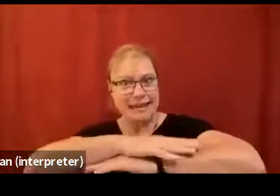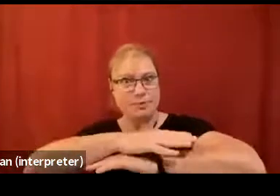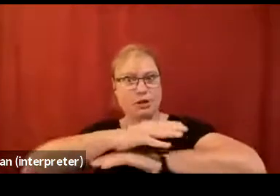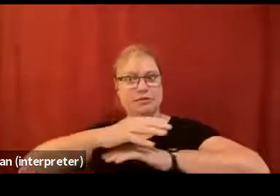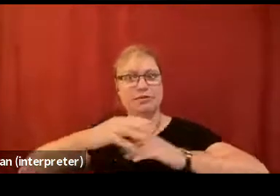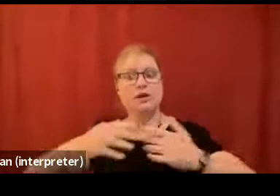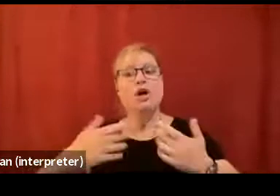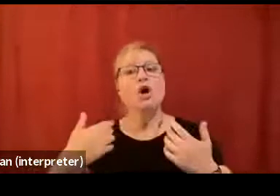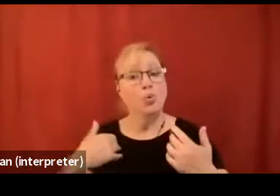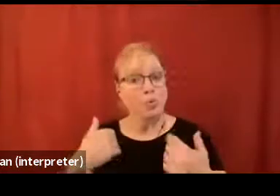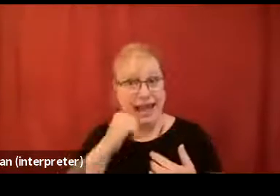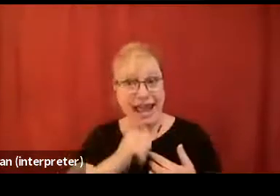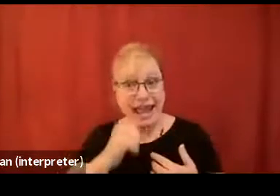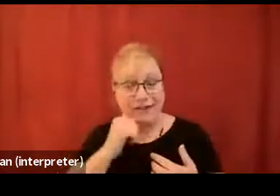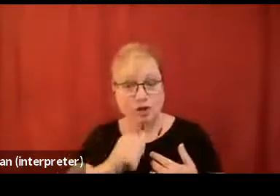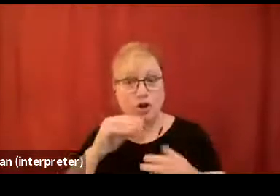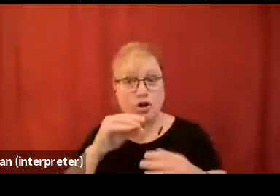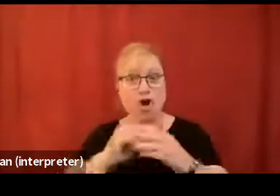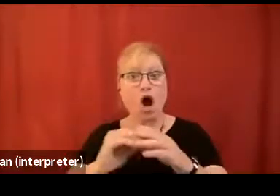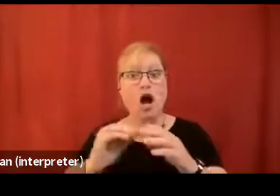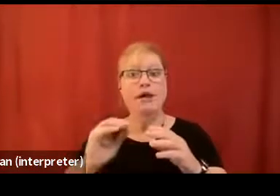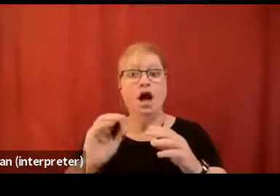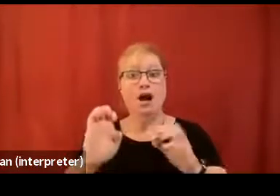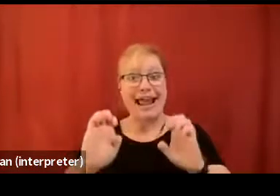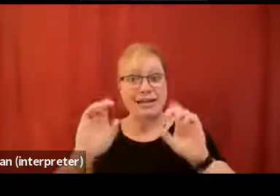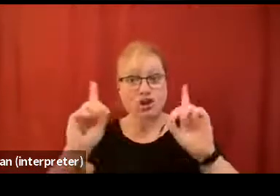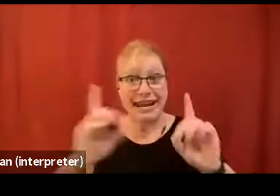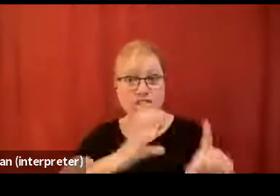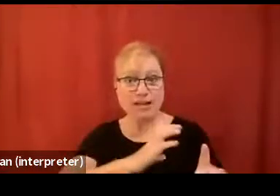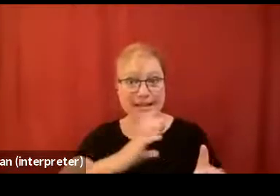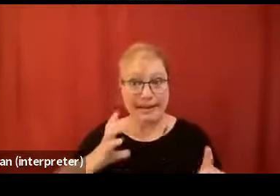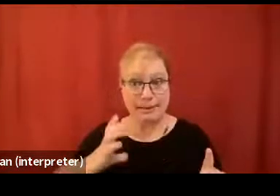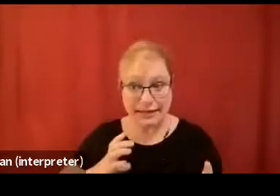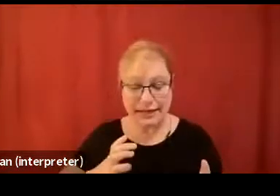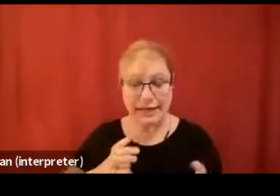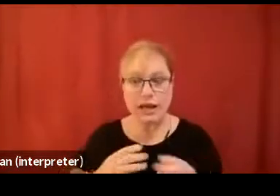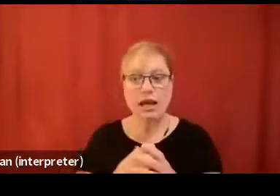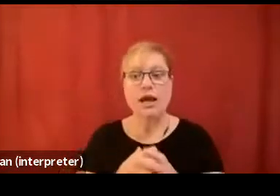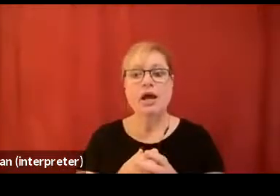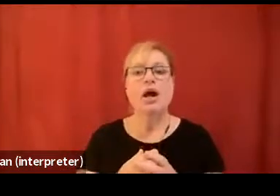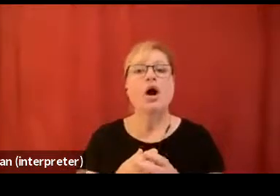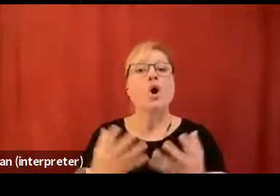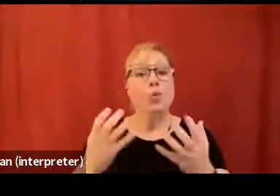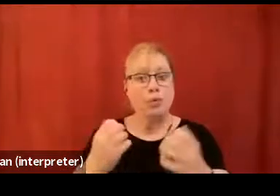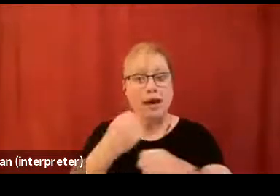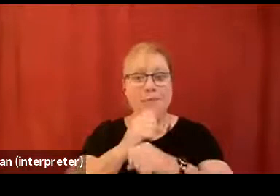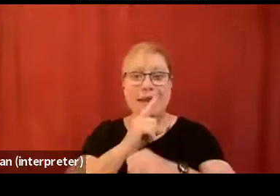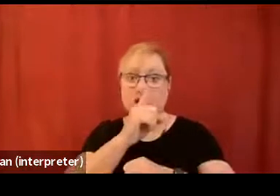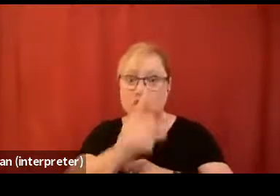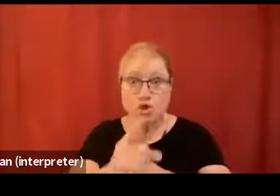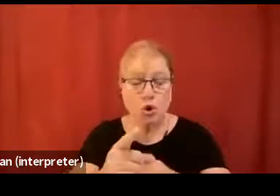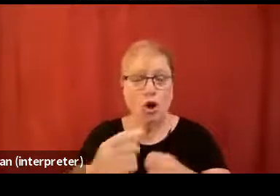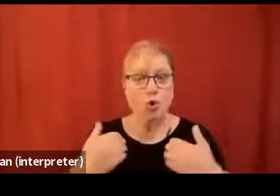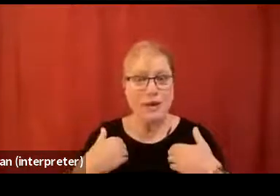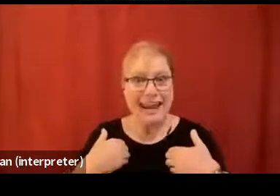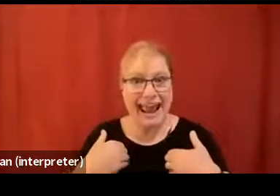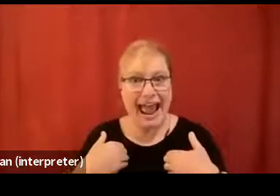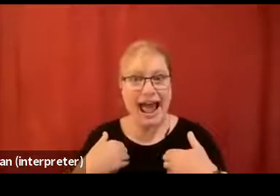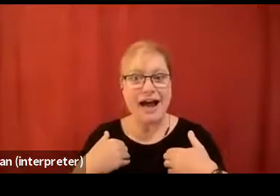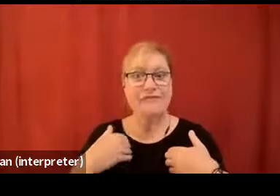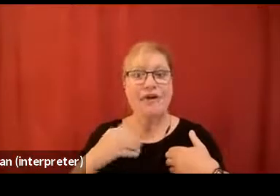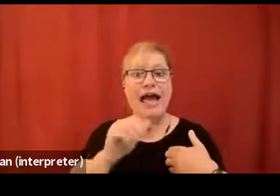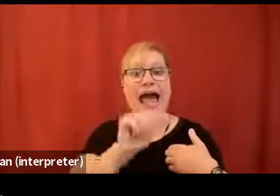an education committee around making sure that we incorporate African studies within the